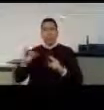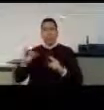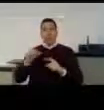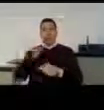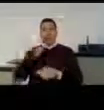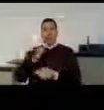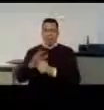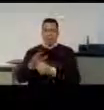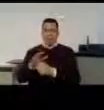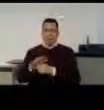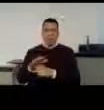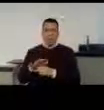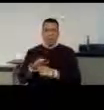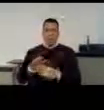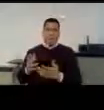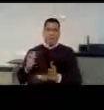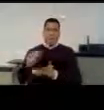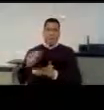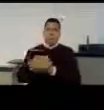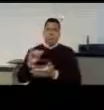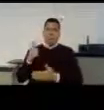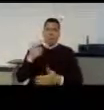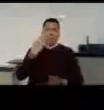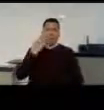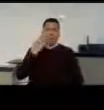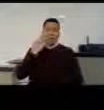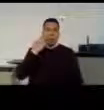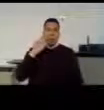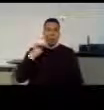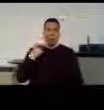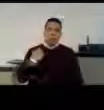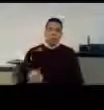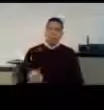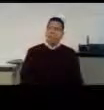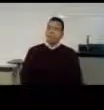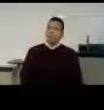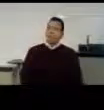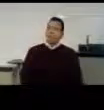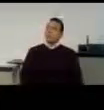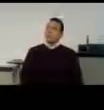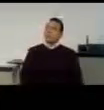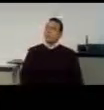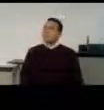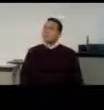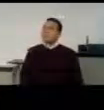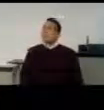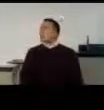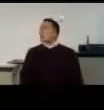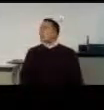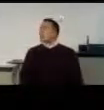not enough. And that's what we know. And so,